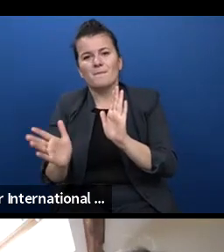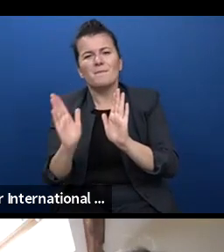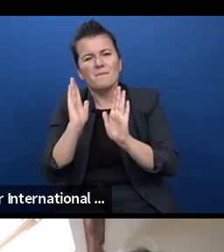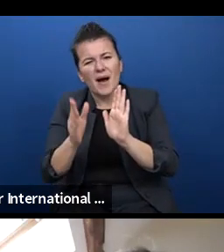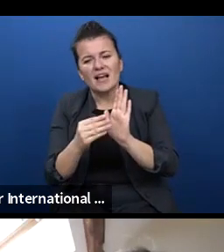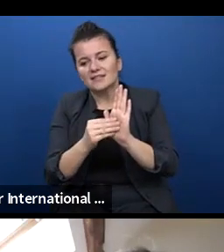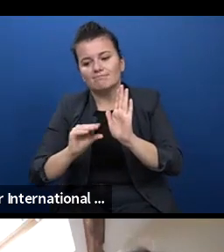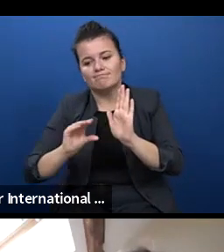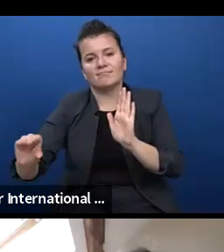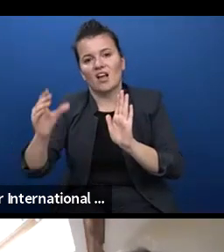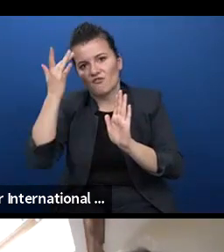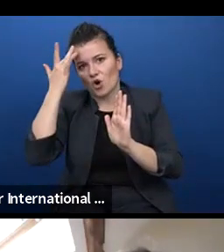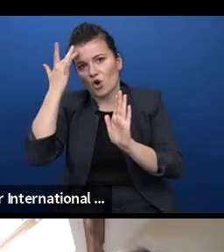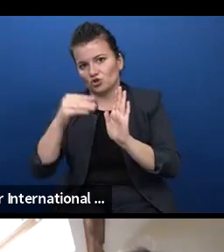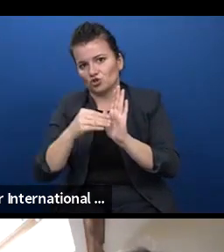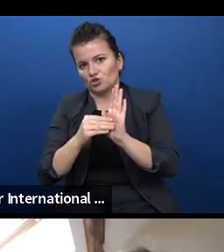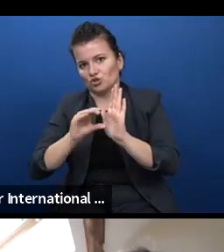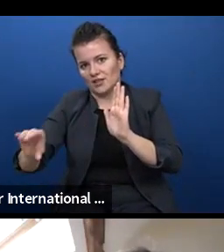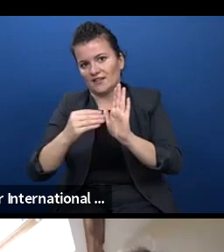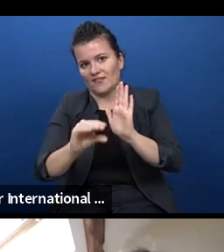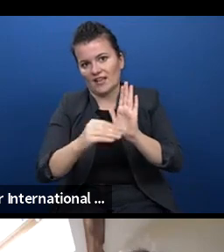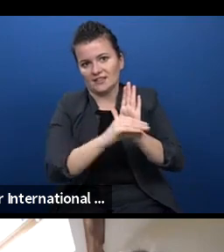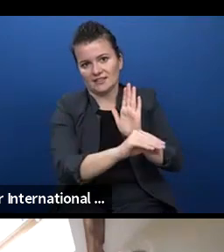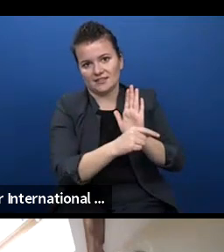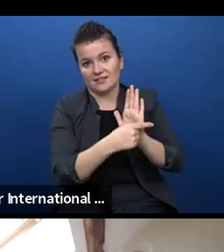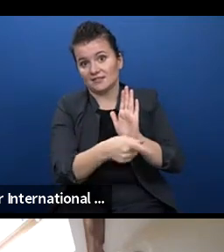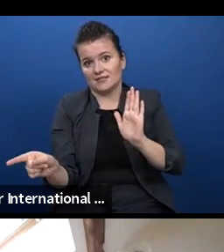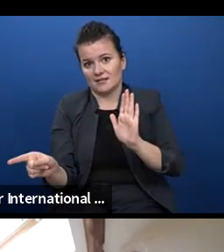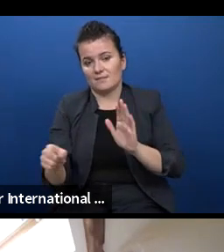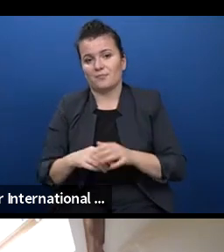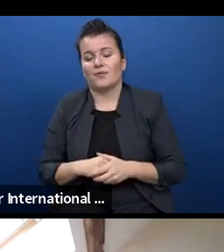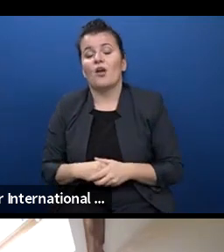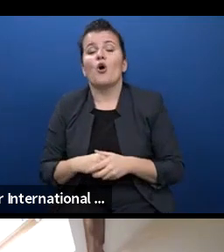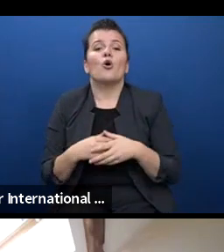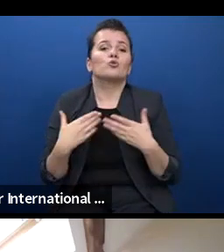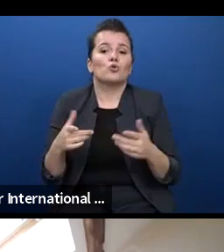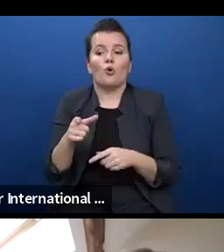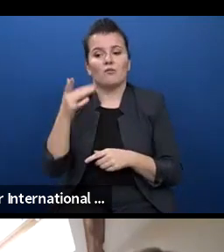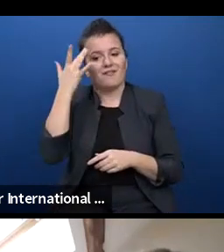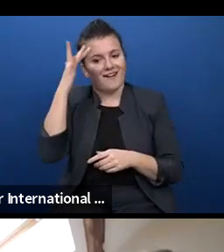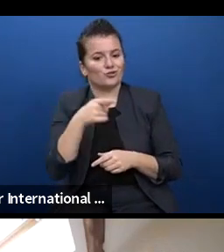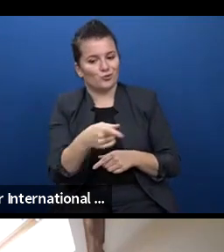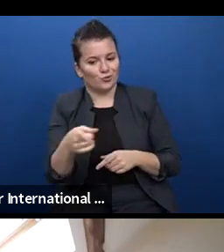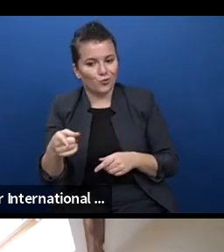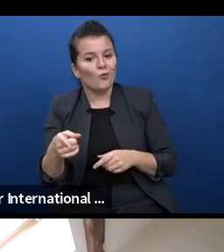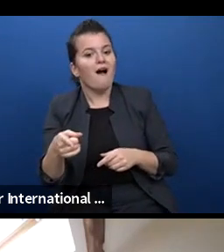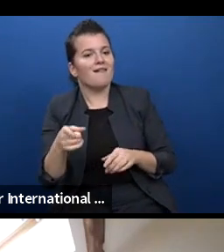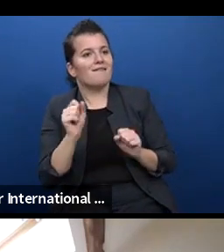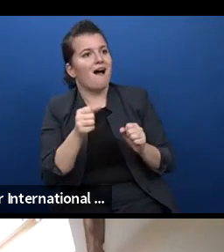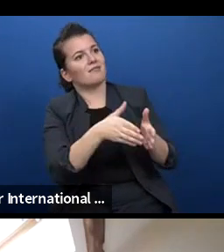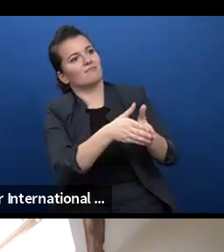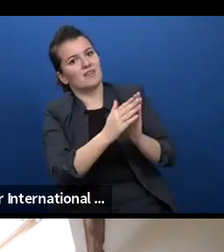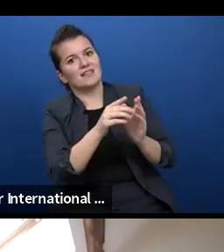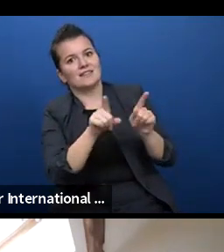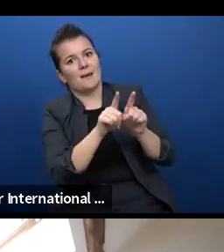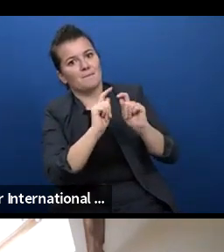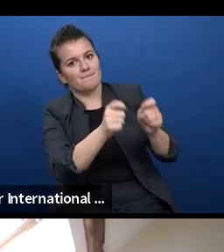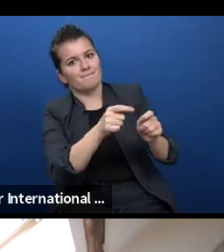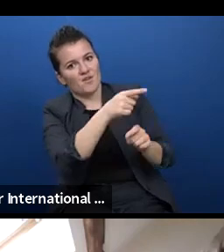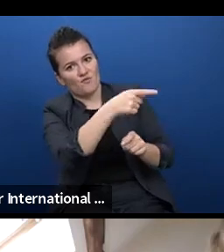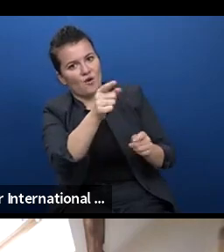REACT-EU, as Laurence said, the possibility to get funding for culture. There is the possibility in all the structural